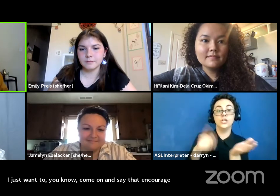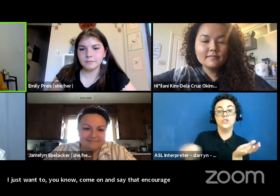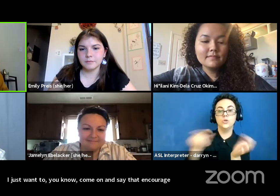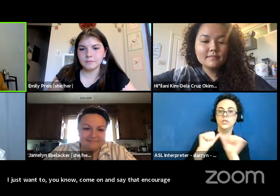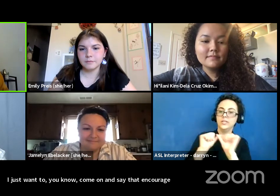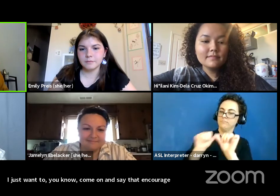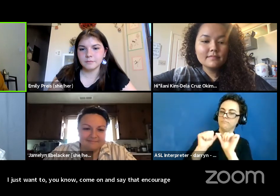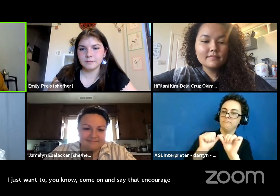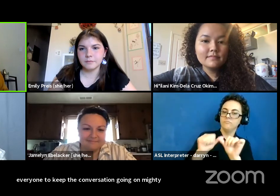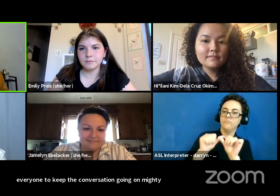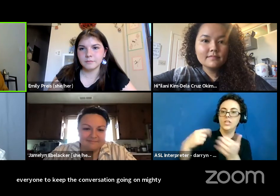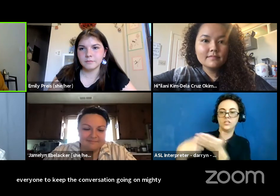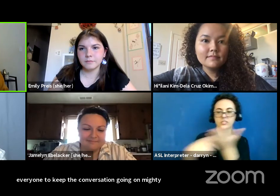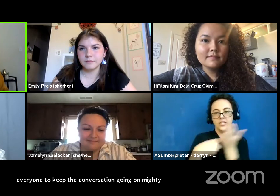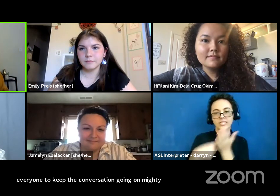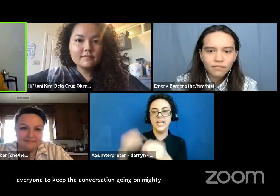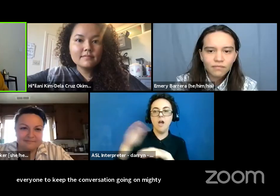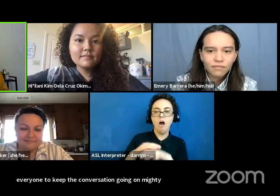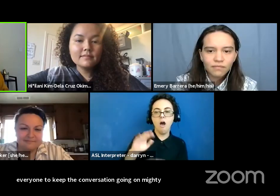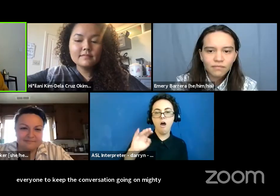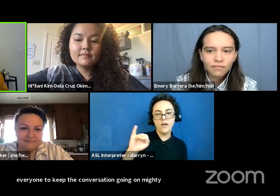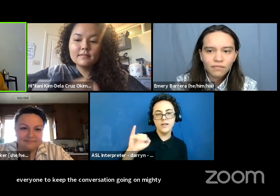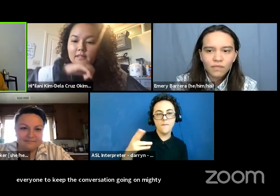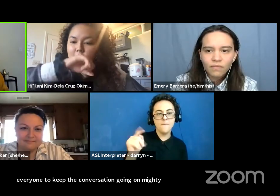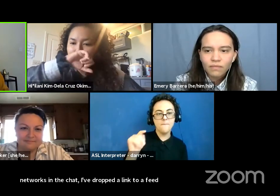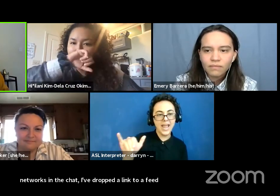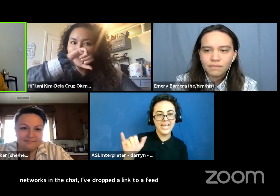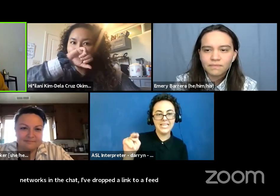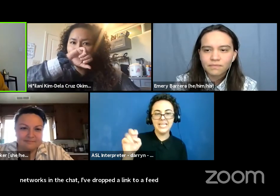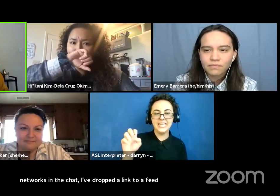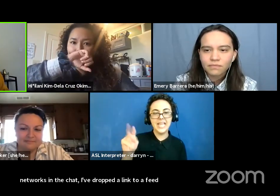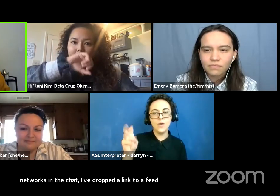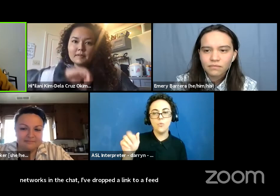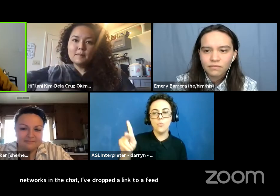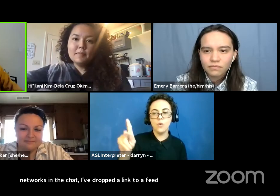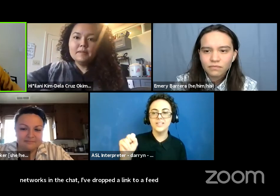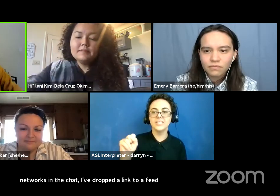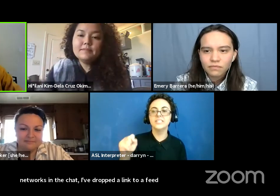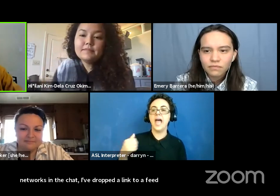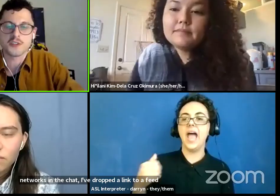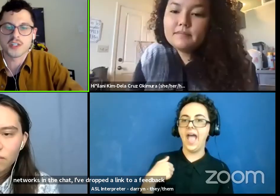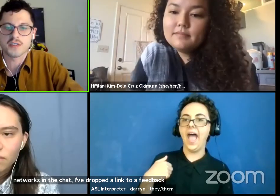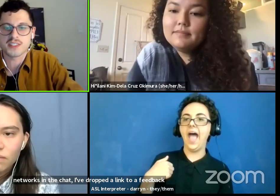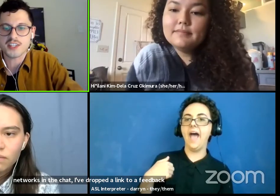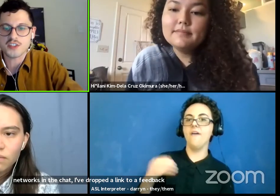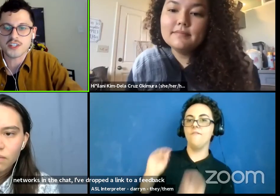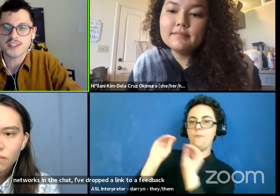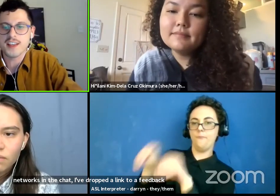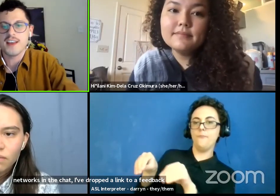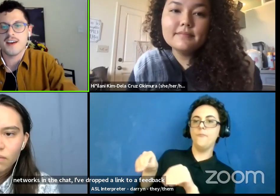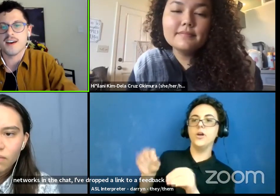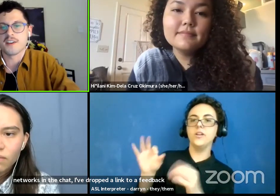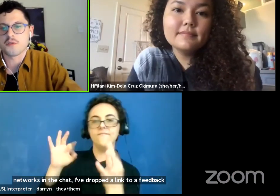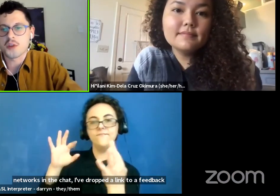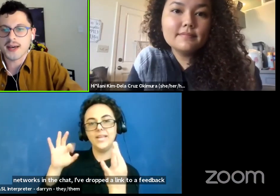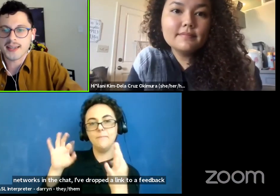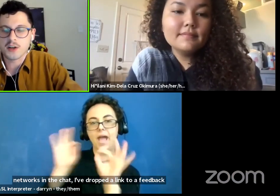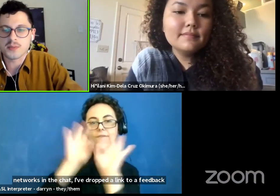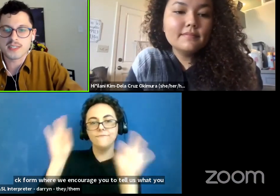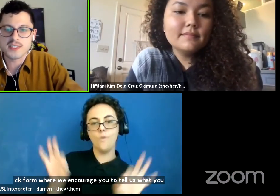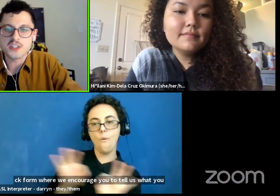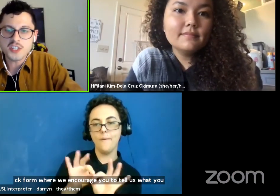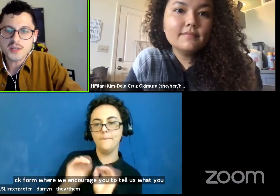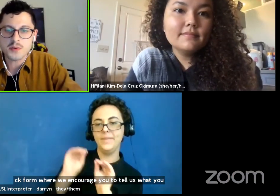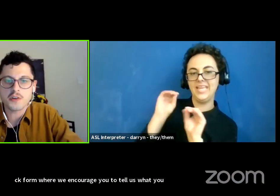Networks. In the chat, I've dropped a link to a feedback form where we encourage you to tell us what you thought of the session. Your